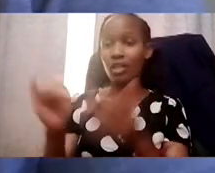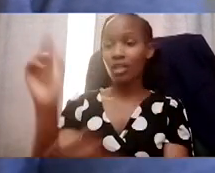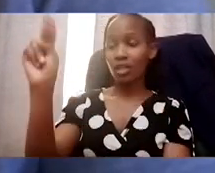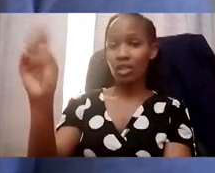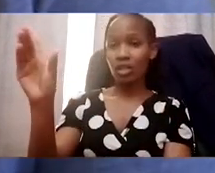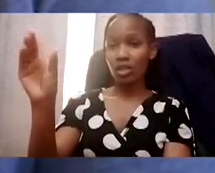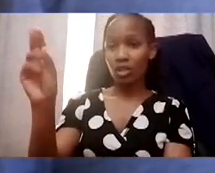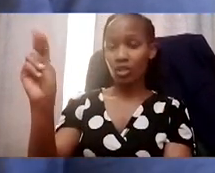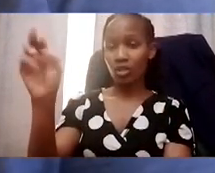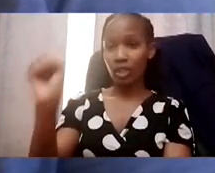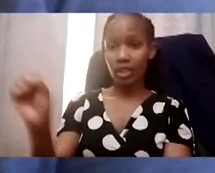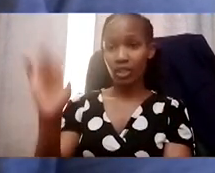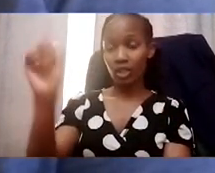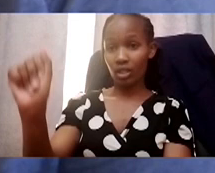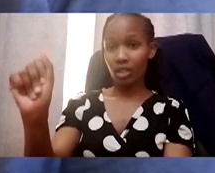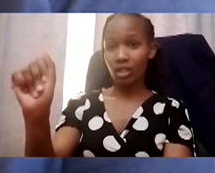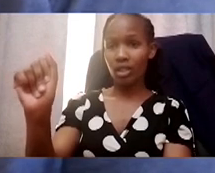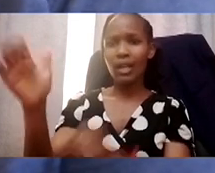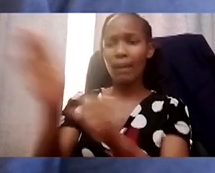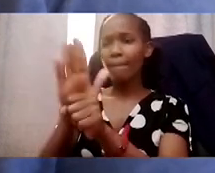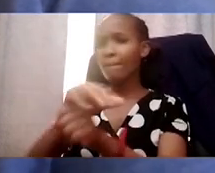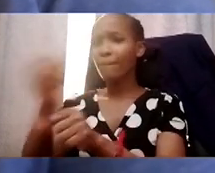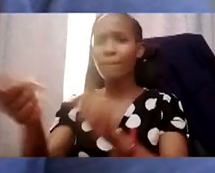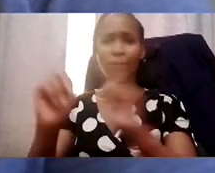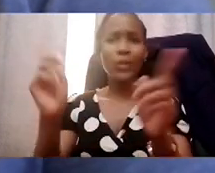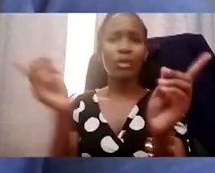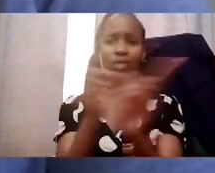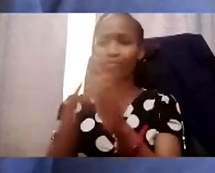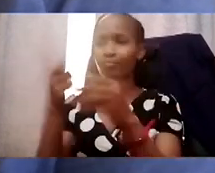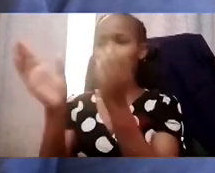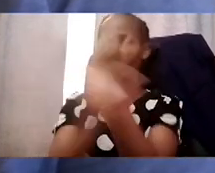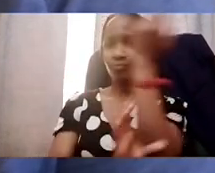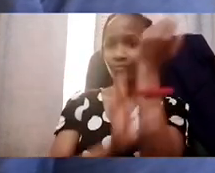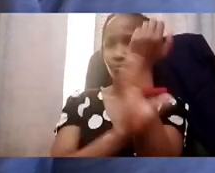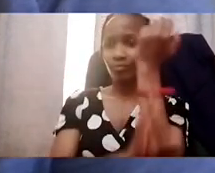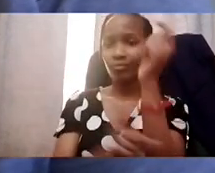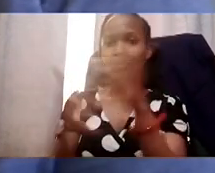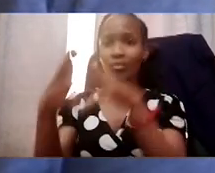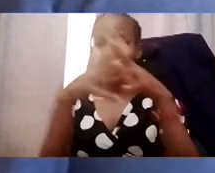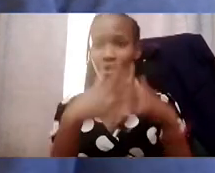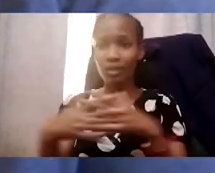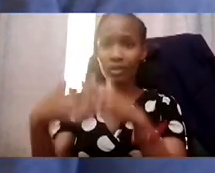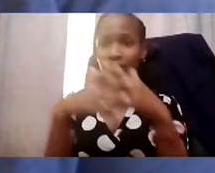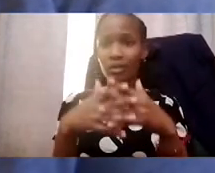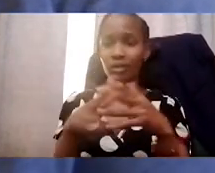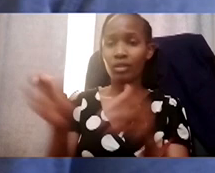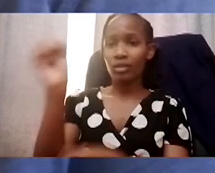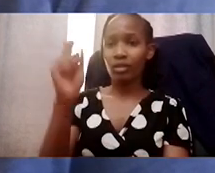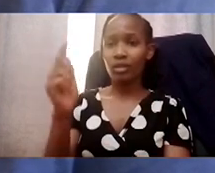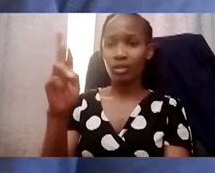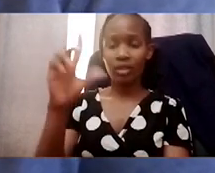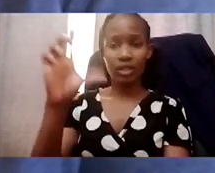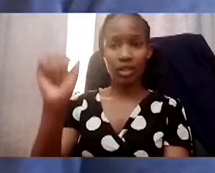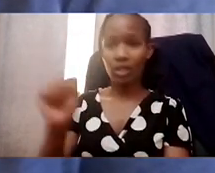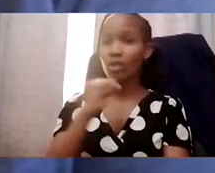Indonesia. Many other athletes from a different country, like America, Australia, they were not allowed to compete